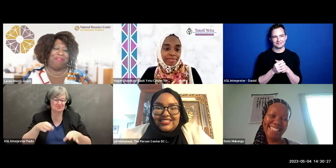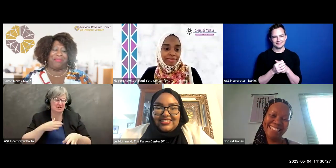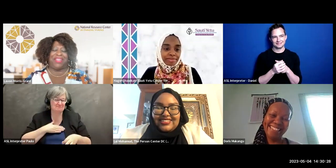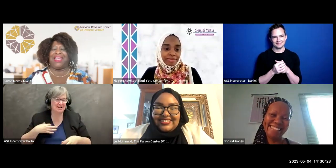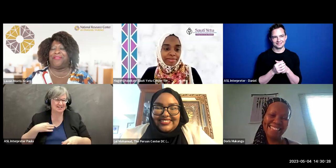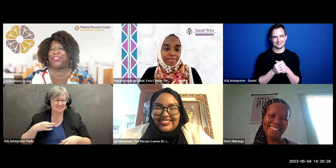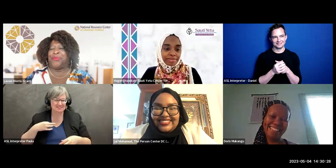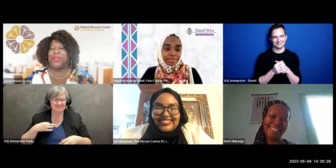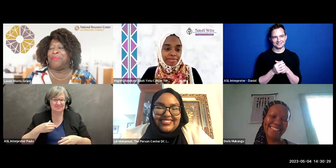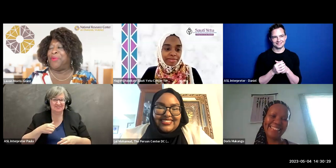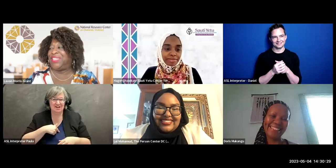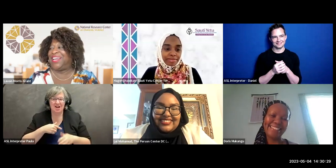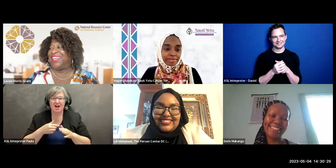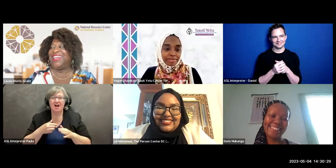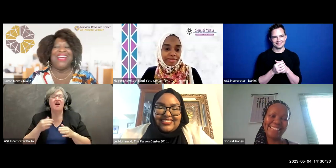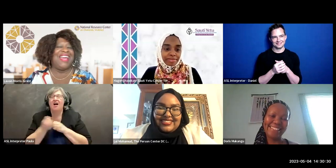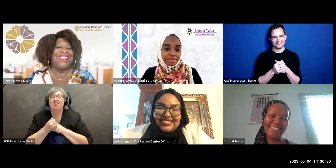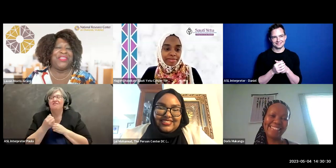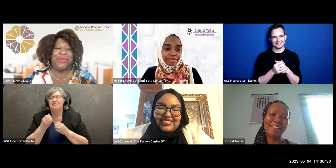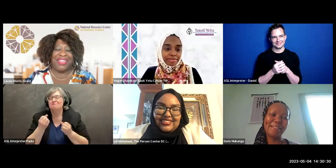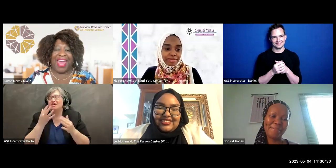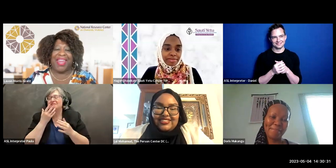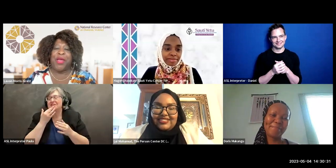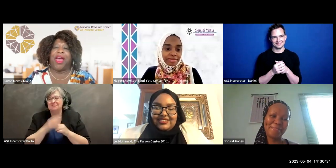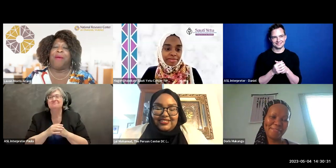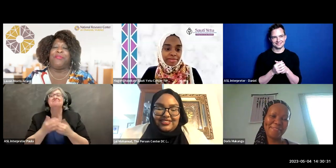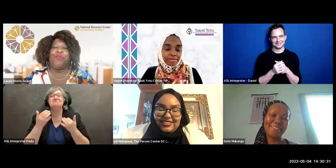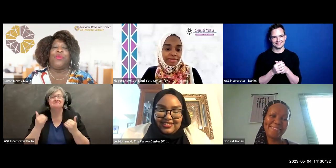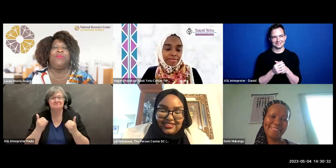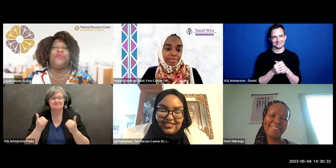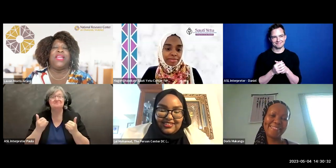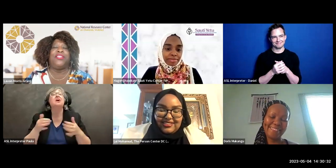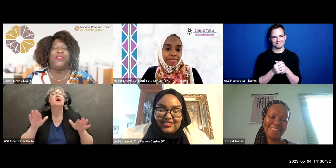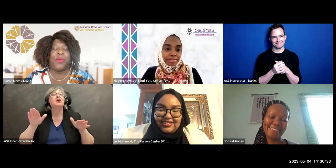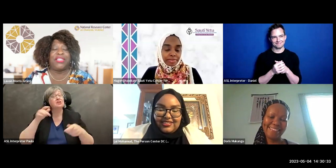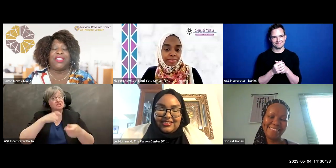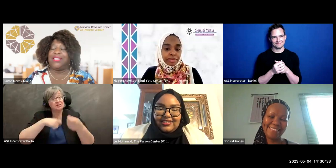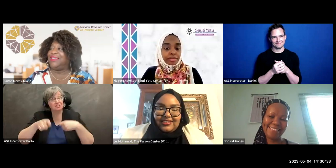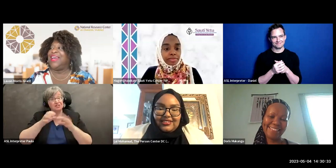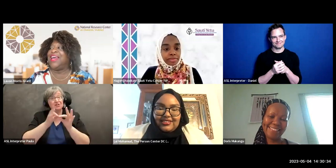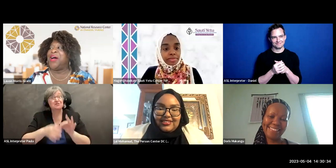can describe it. I love showing up in multicolor. And so with that, before we move into the